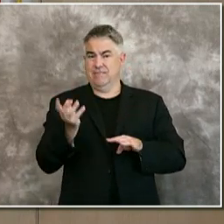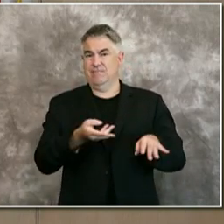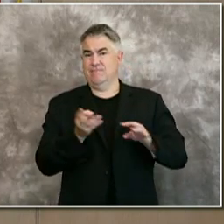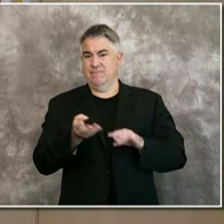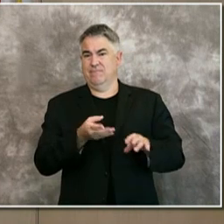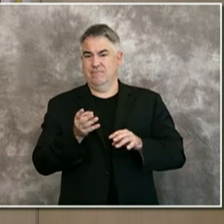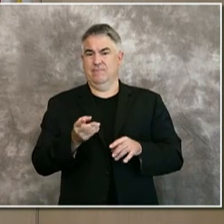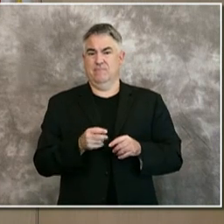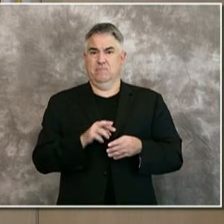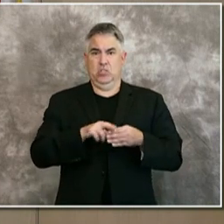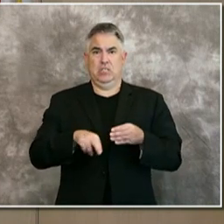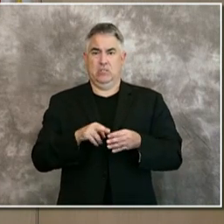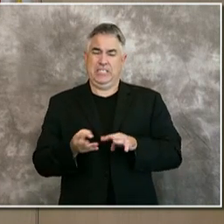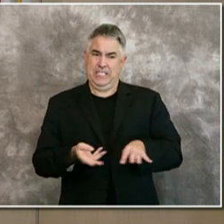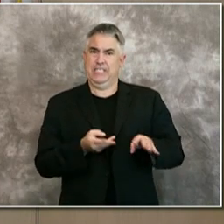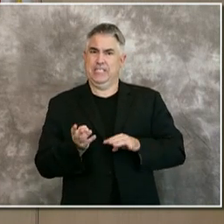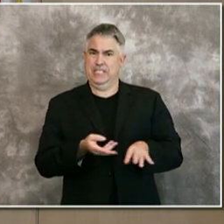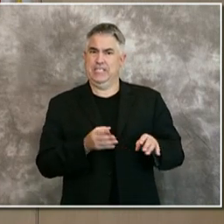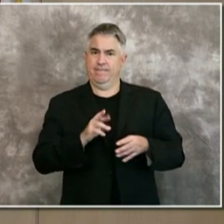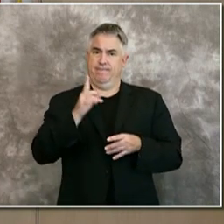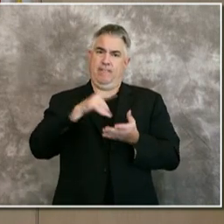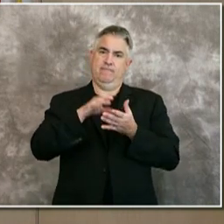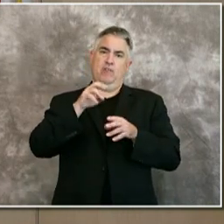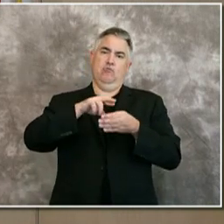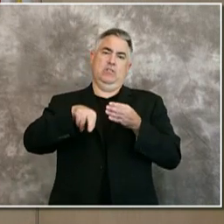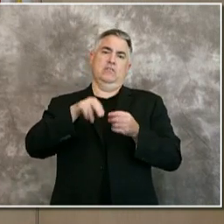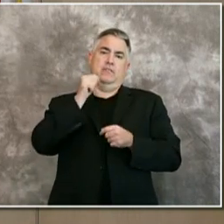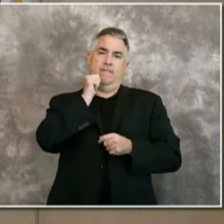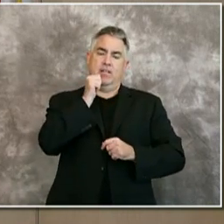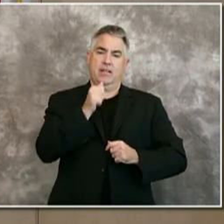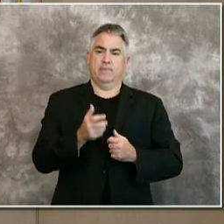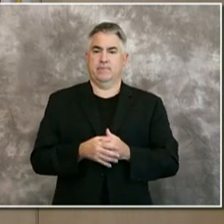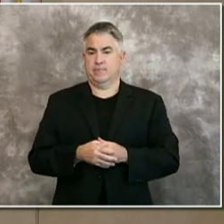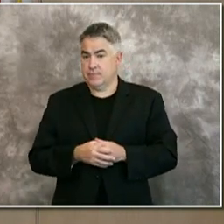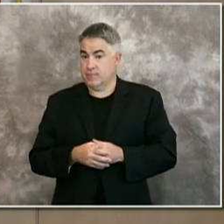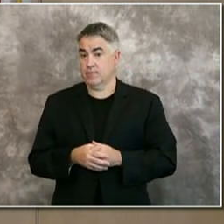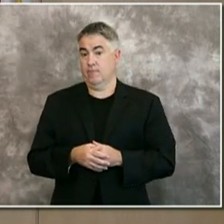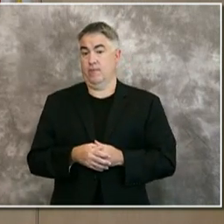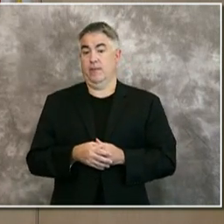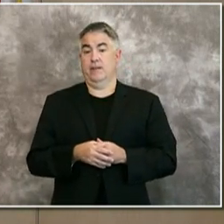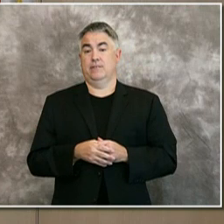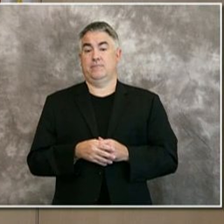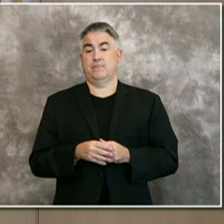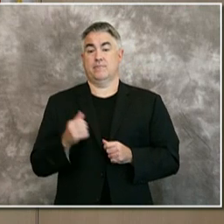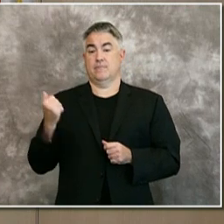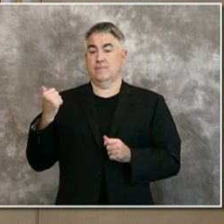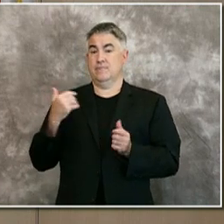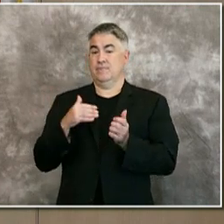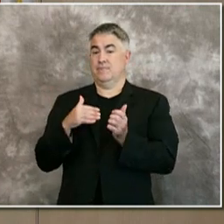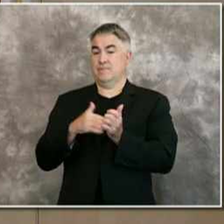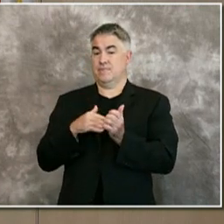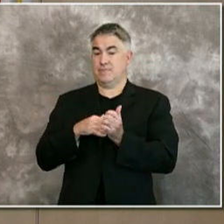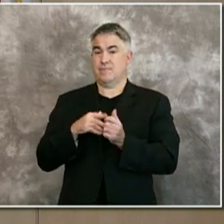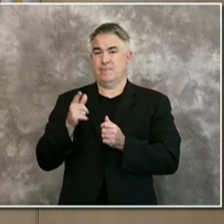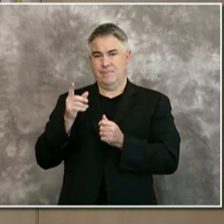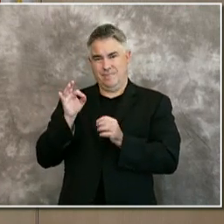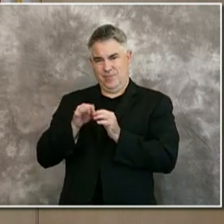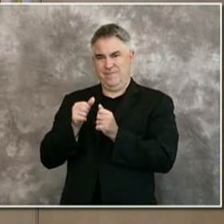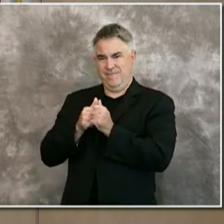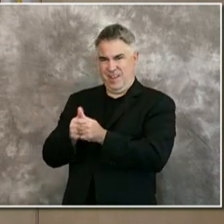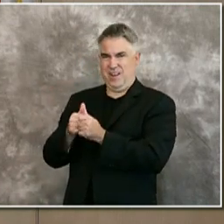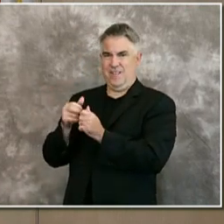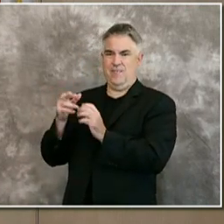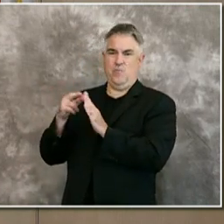And also, very importantly, as Dr. Wooten said, ensuring that everyone's practicing the measures if you were